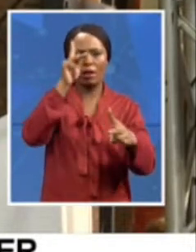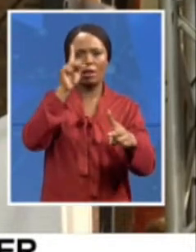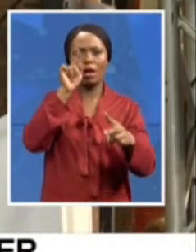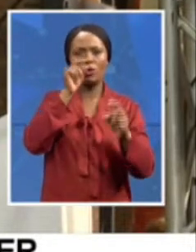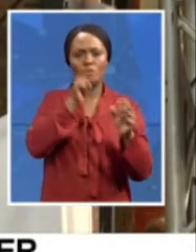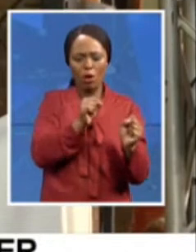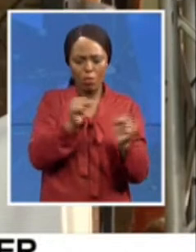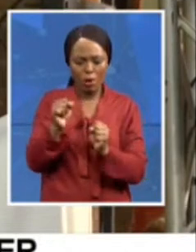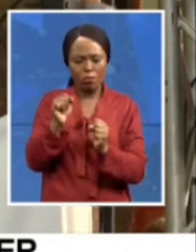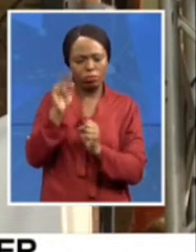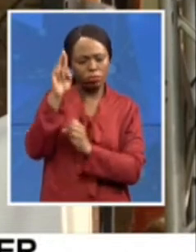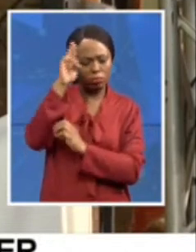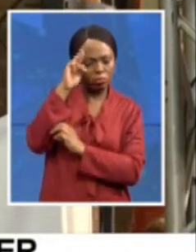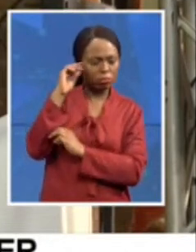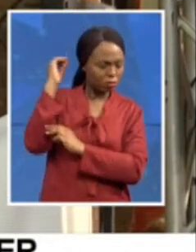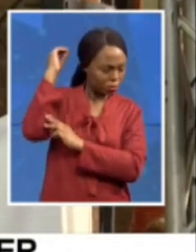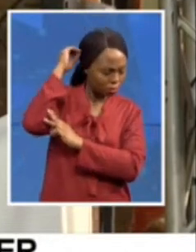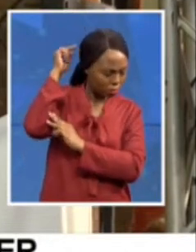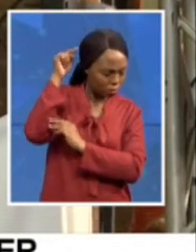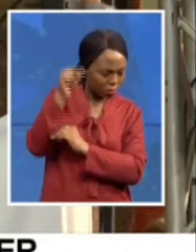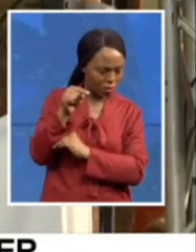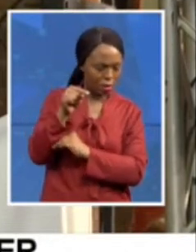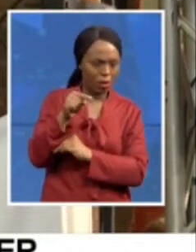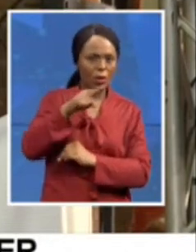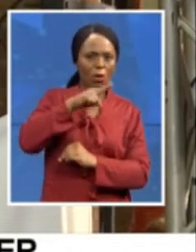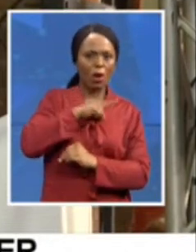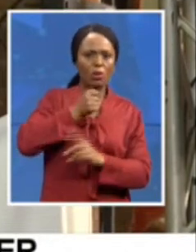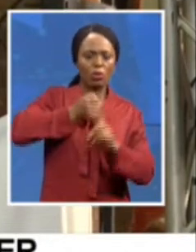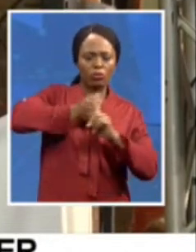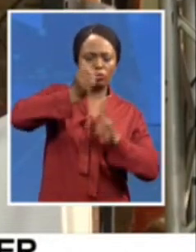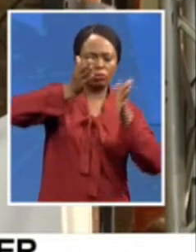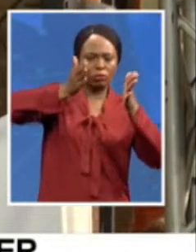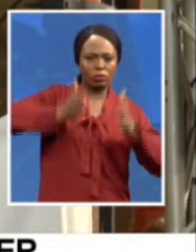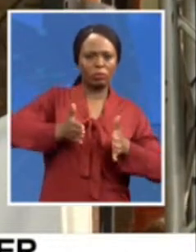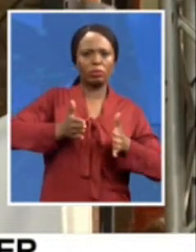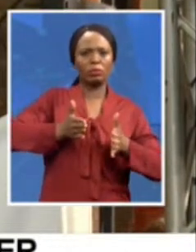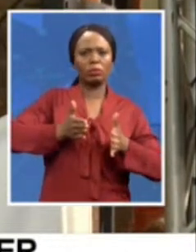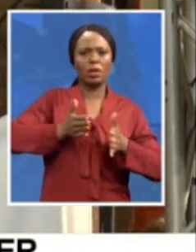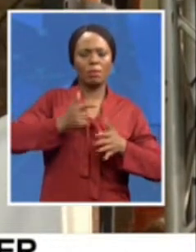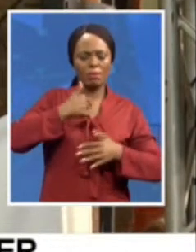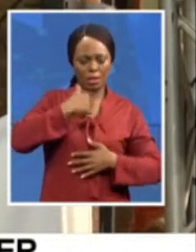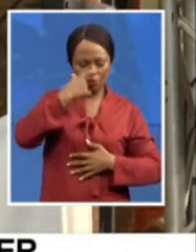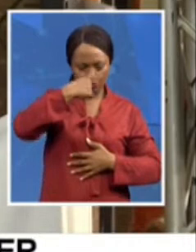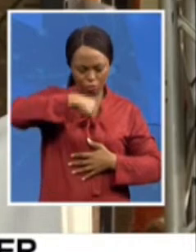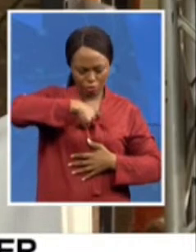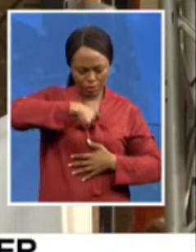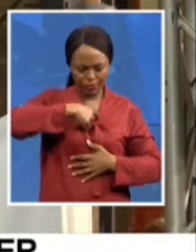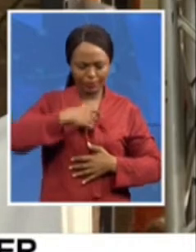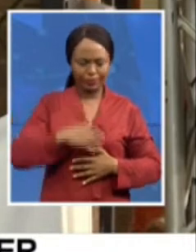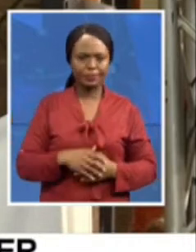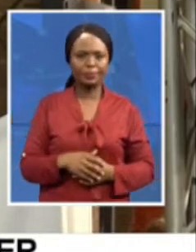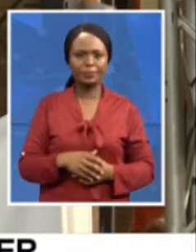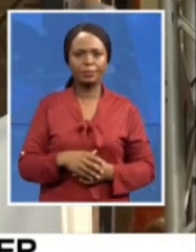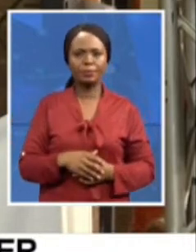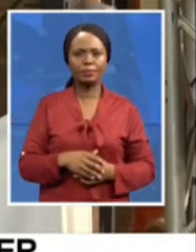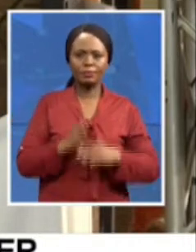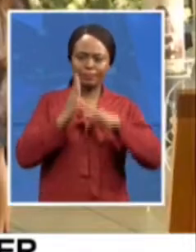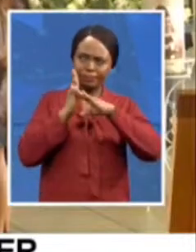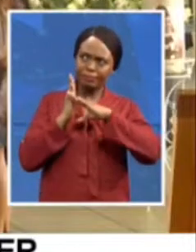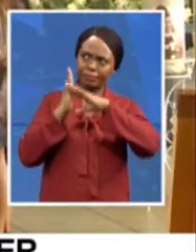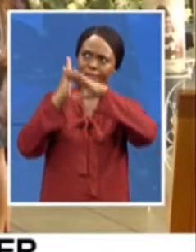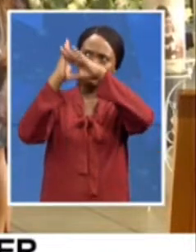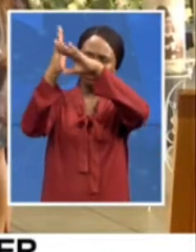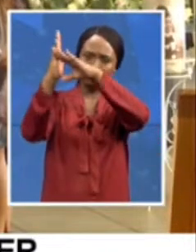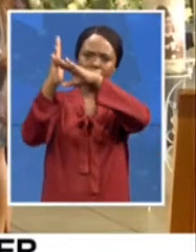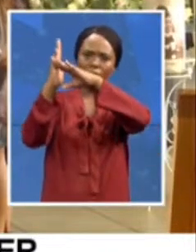were. I'll grieve. To have known you beyond your defense was beyond me. The scorching, the shade,